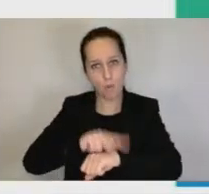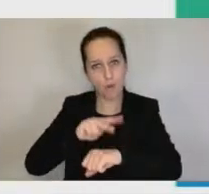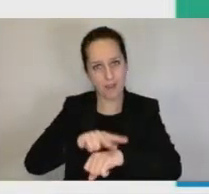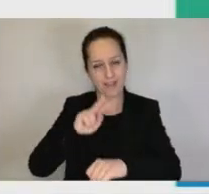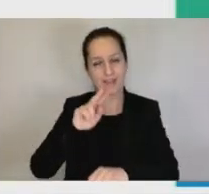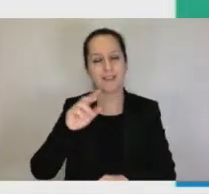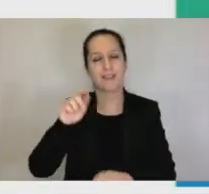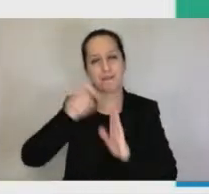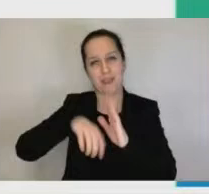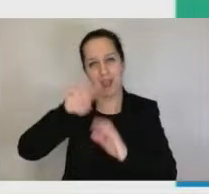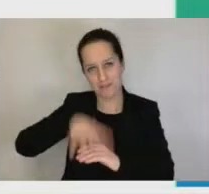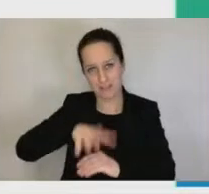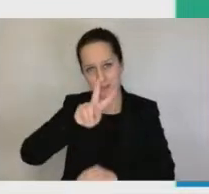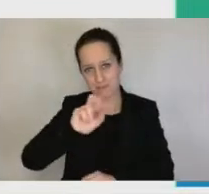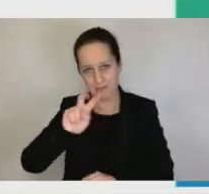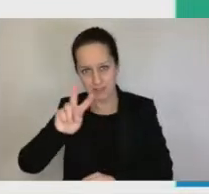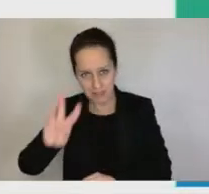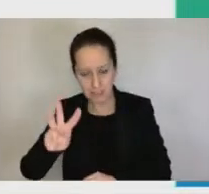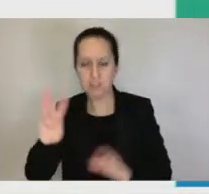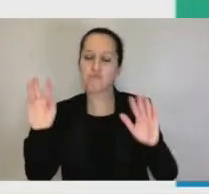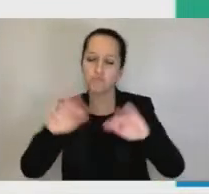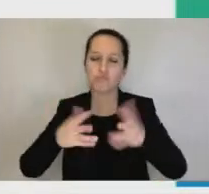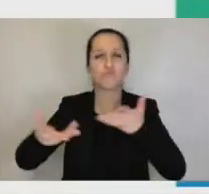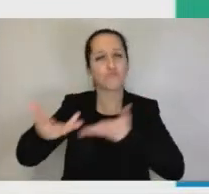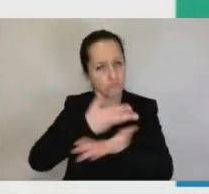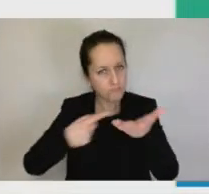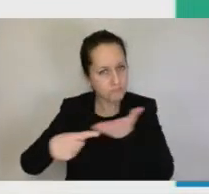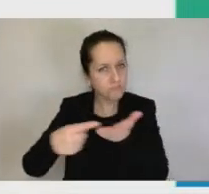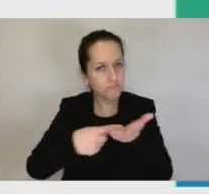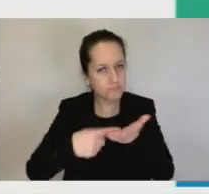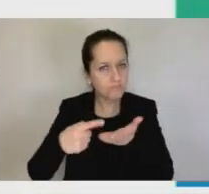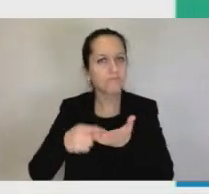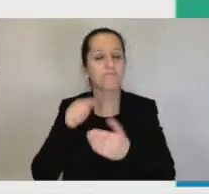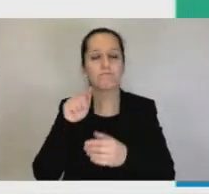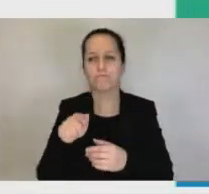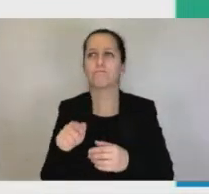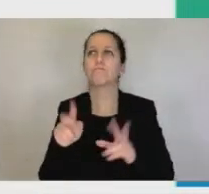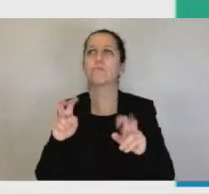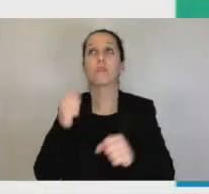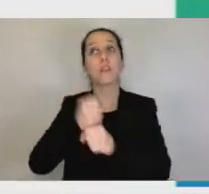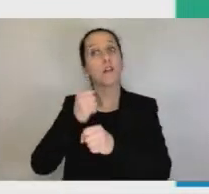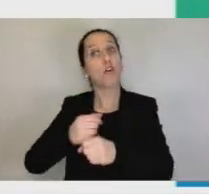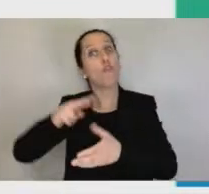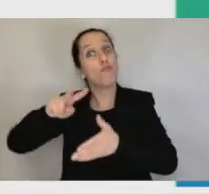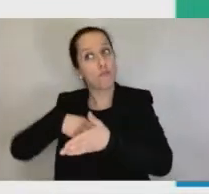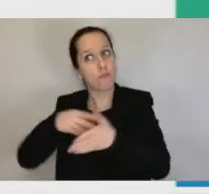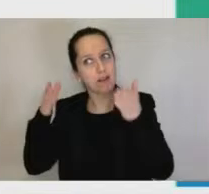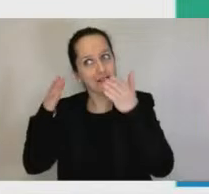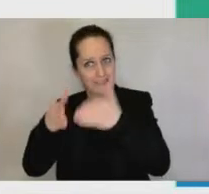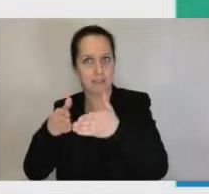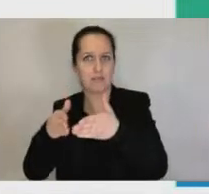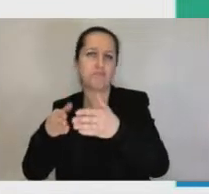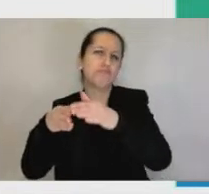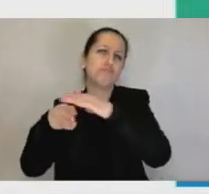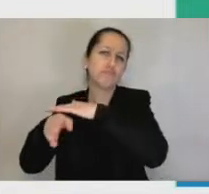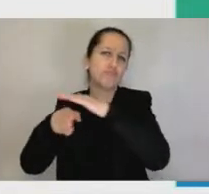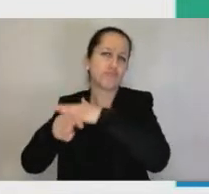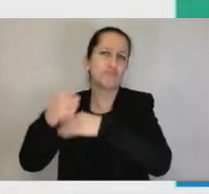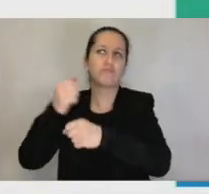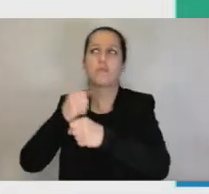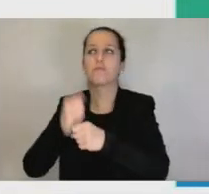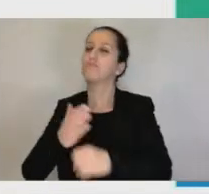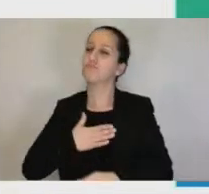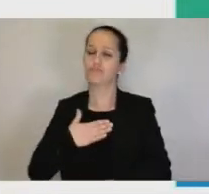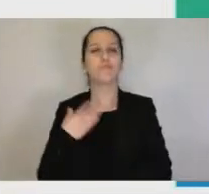held in Asunción last year. And after that meeting, we heard that even though formal jobs is the